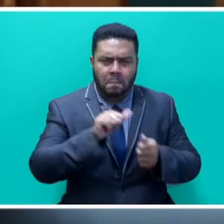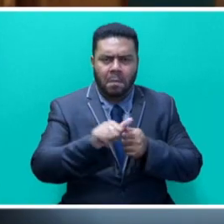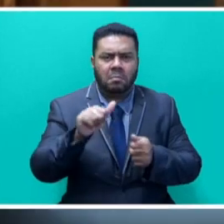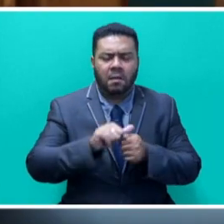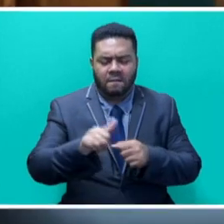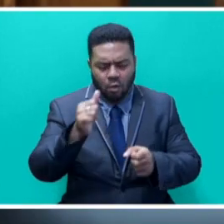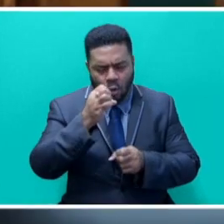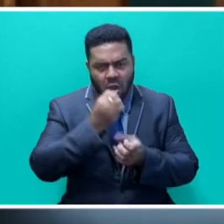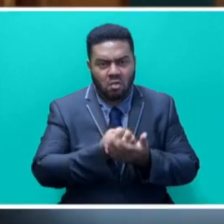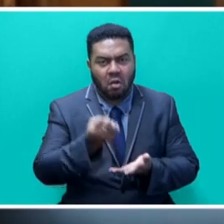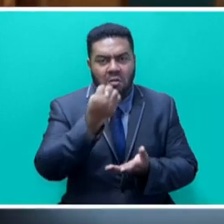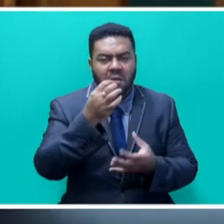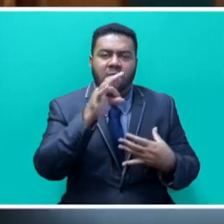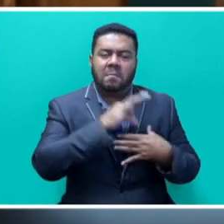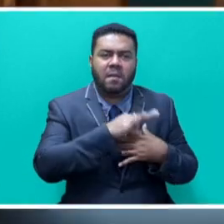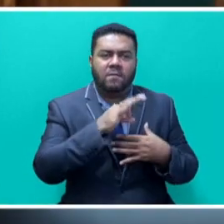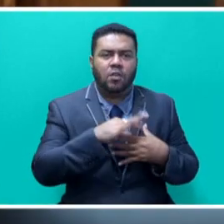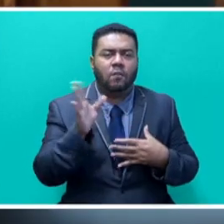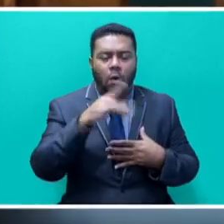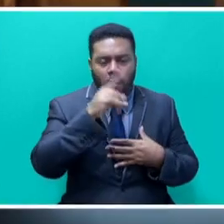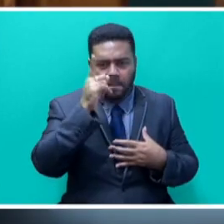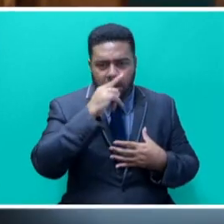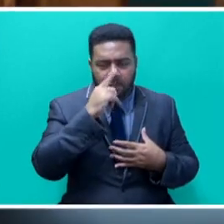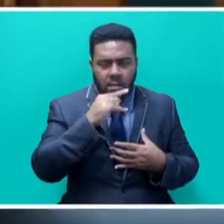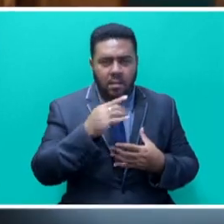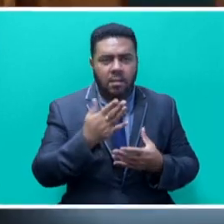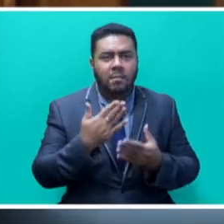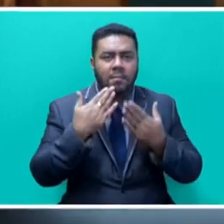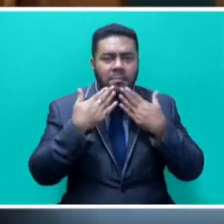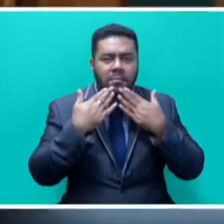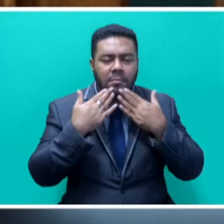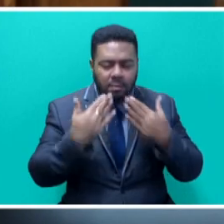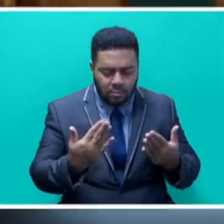and for the benefit of all Fijians. Thank you.